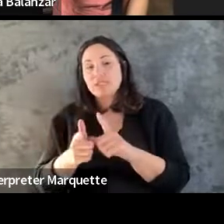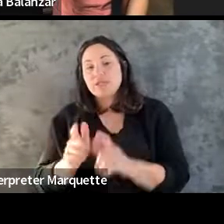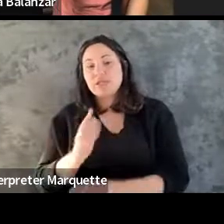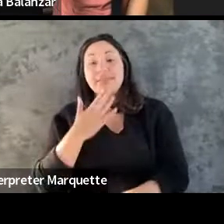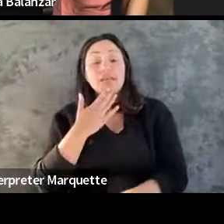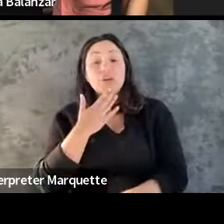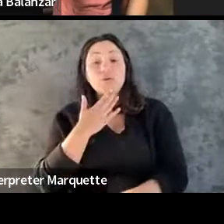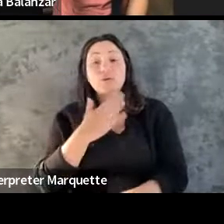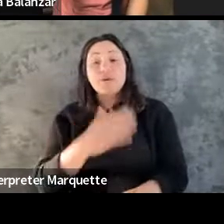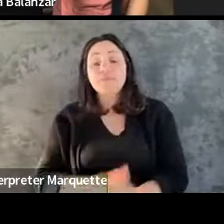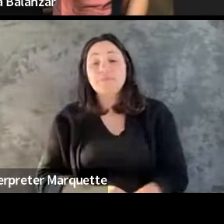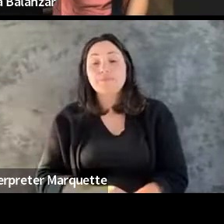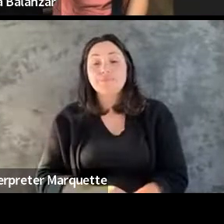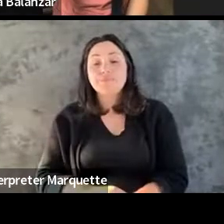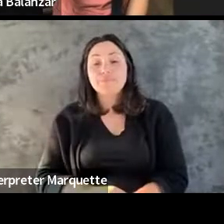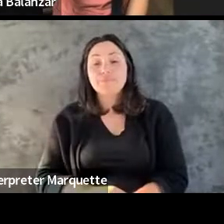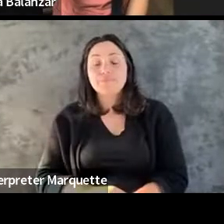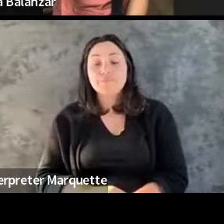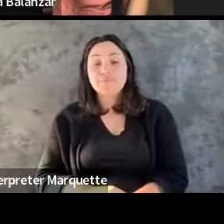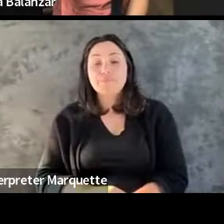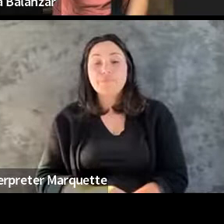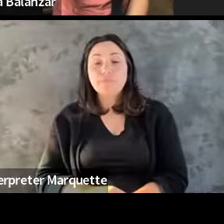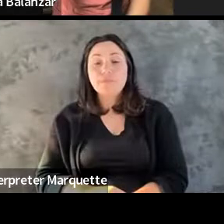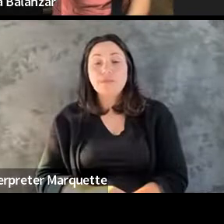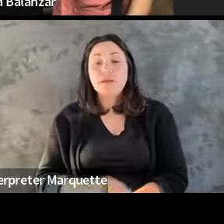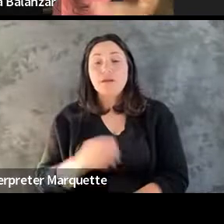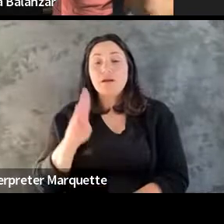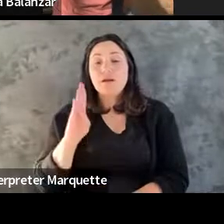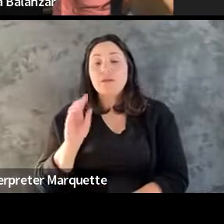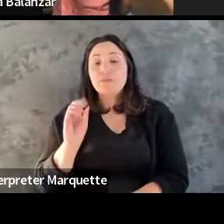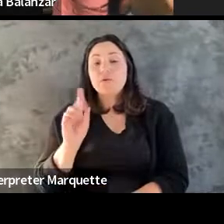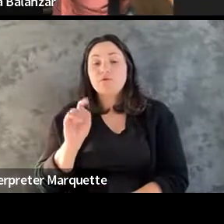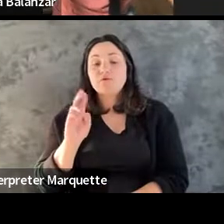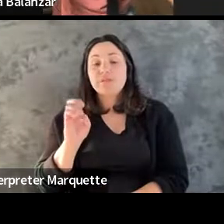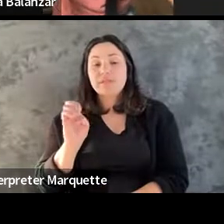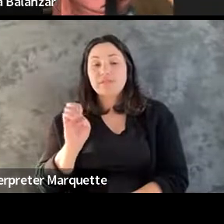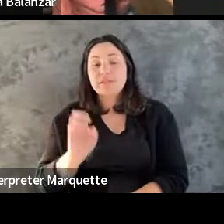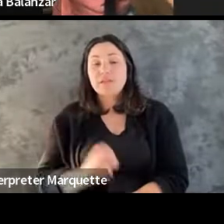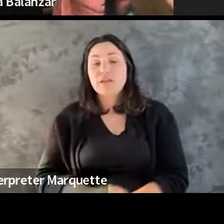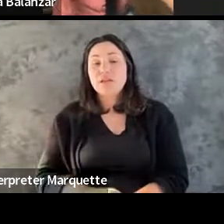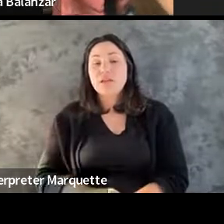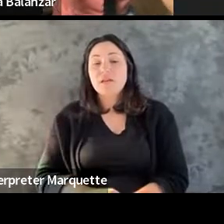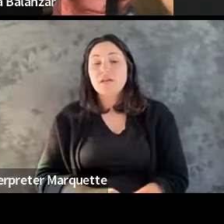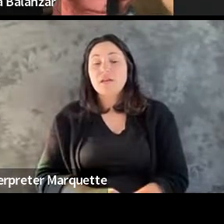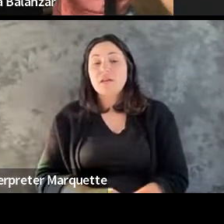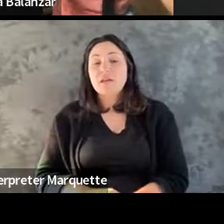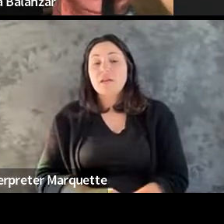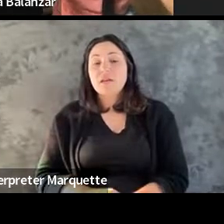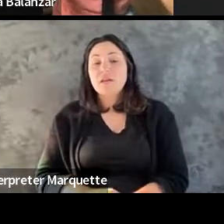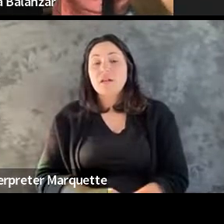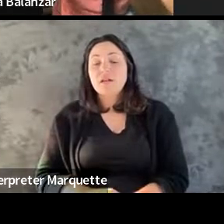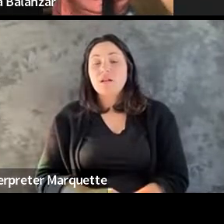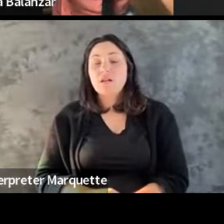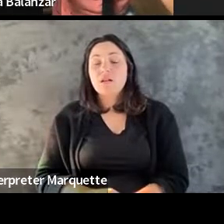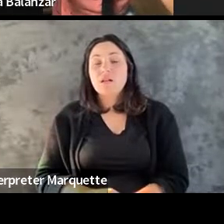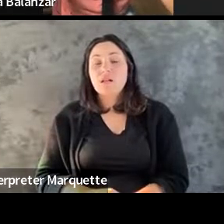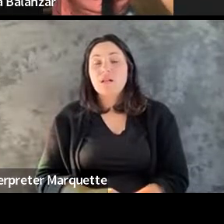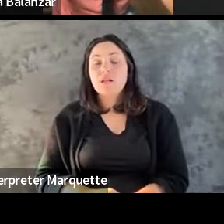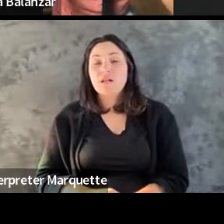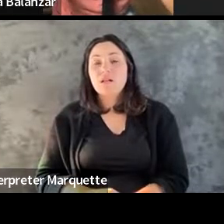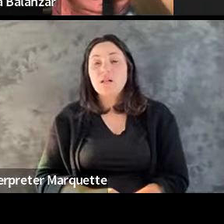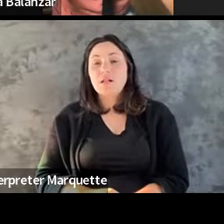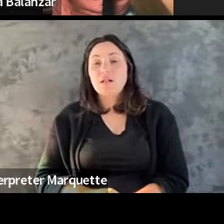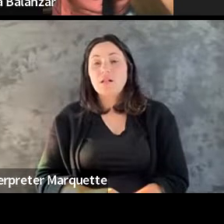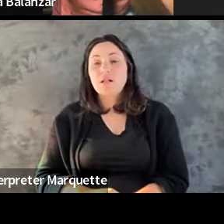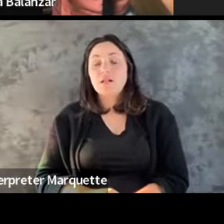you. So one of the things that we have really focused on this year